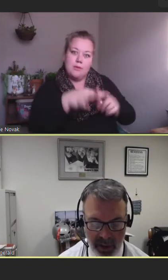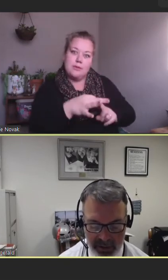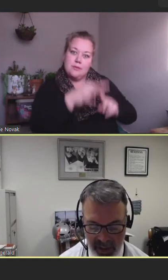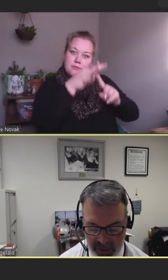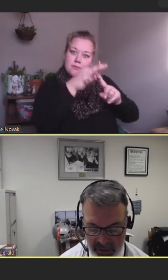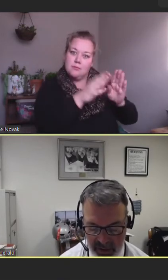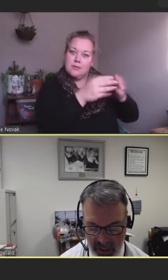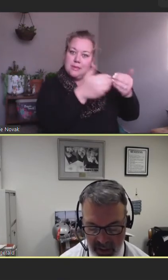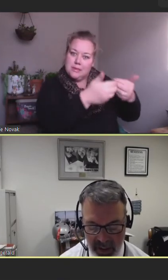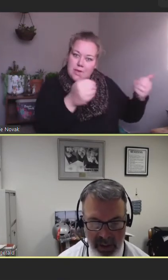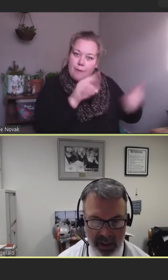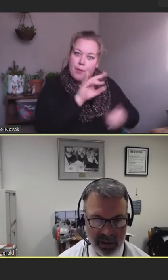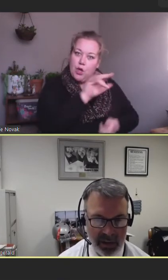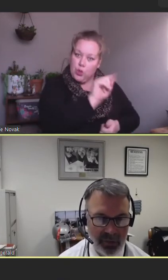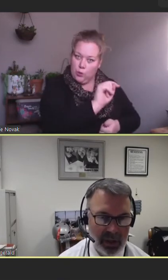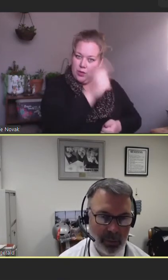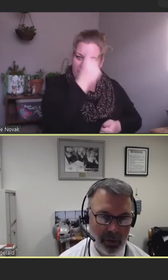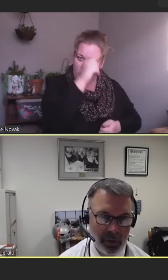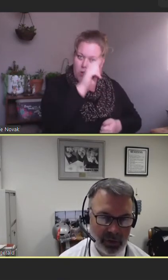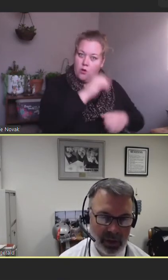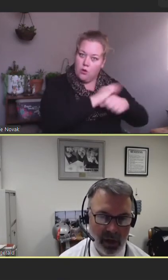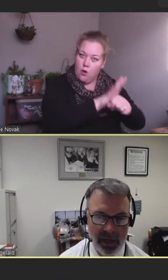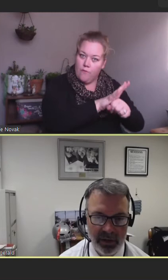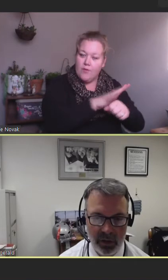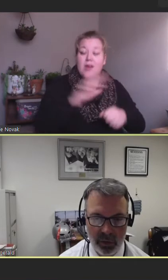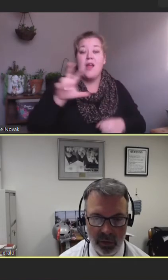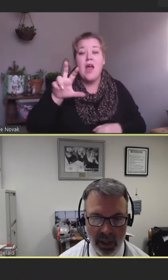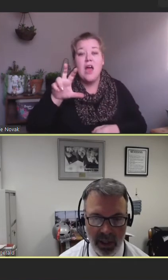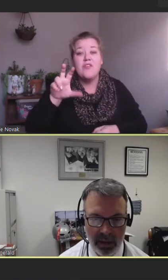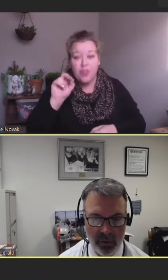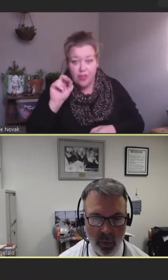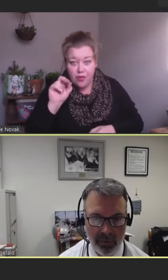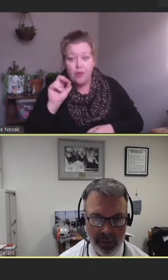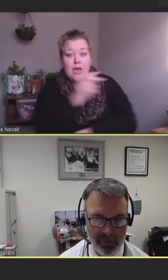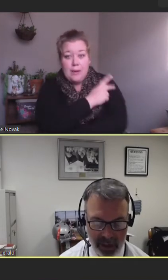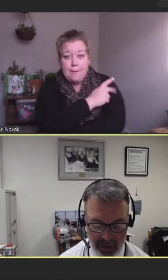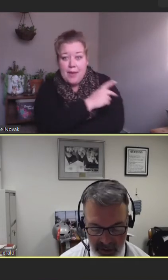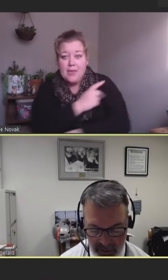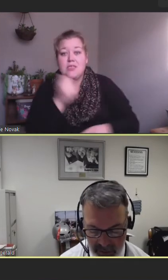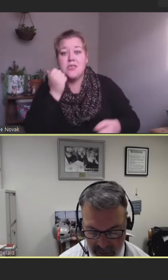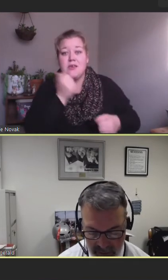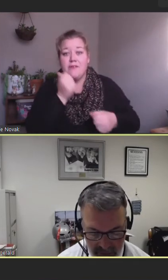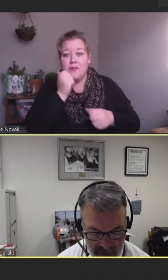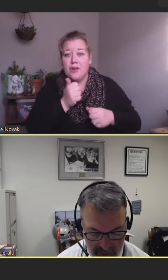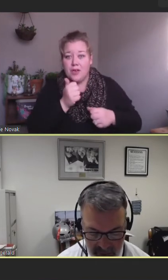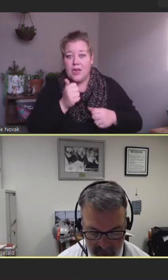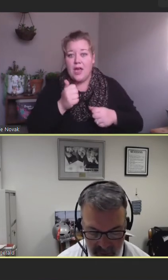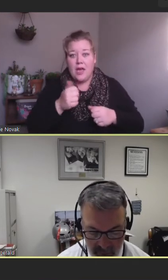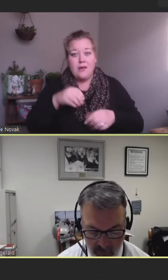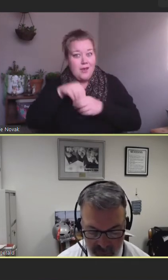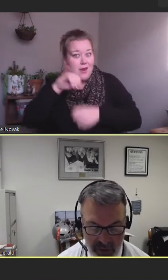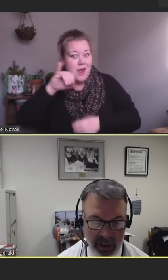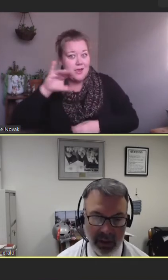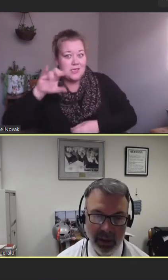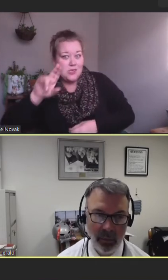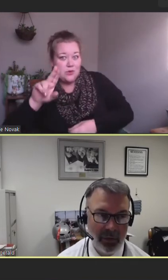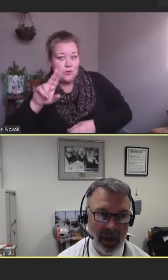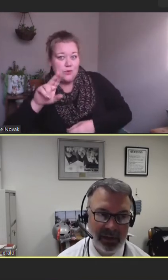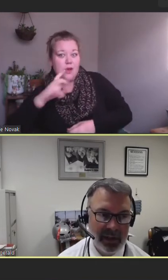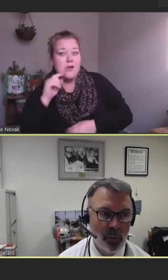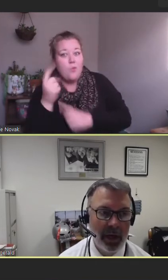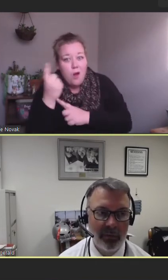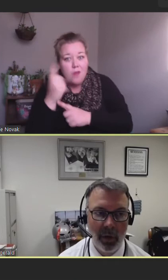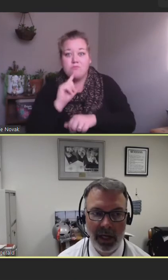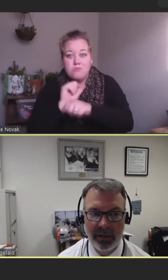30 plus patients a day. A significant number of those are in our ICU, and at least one of them is ventilated. Unfortunately, we've